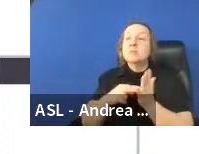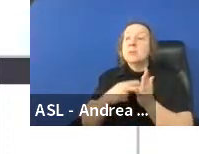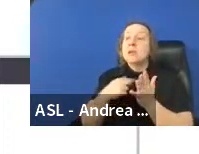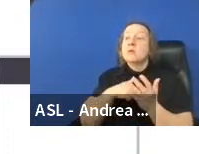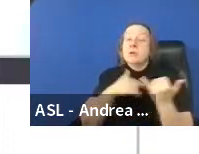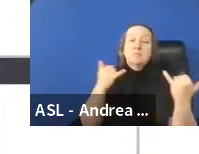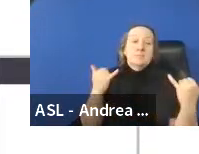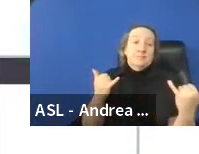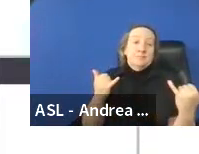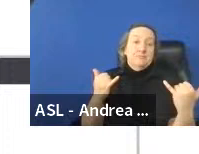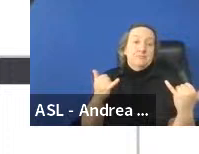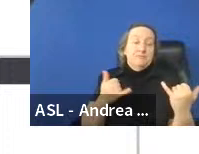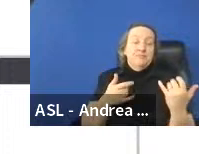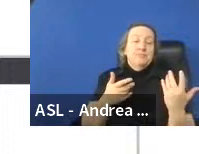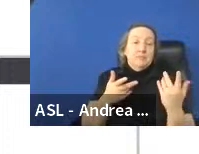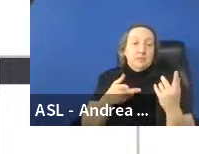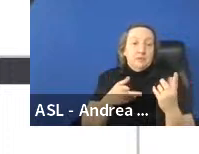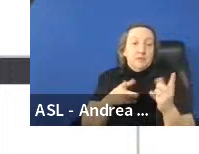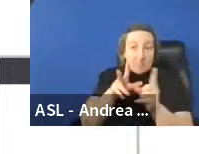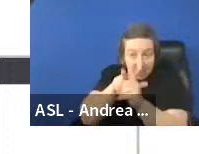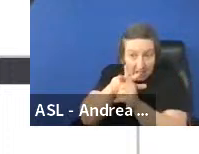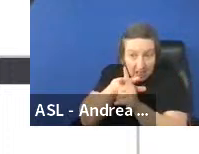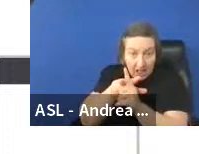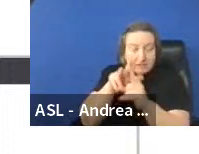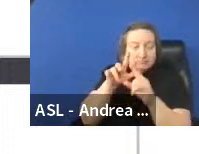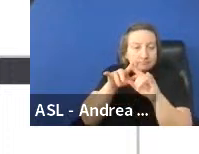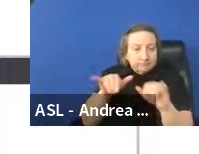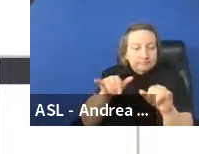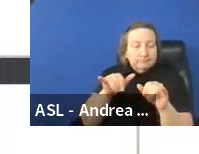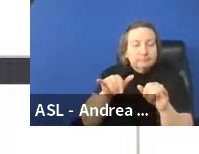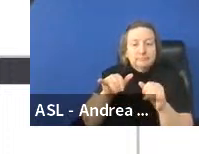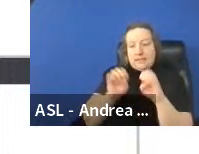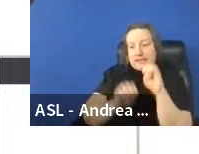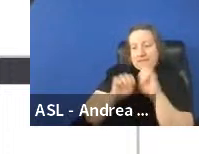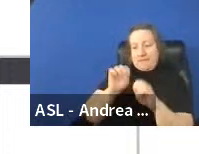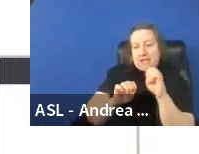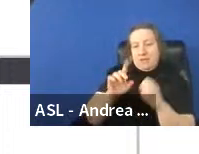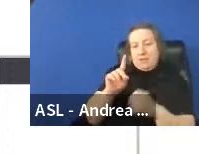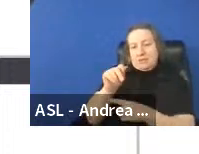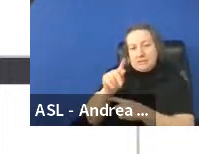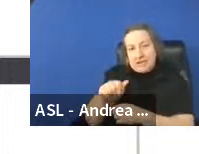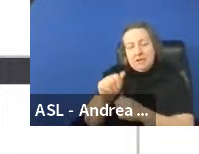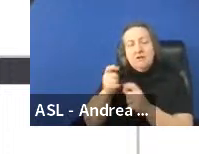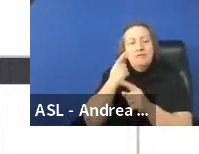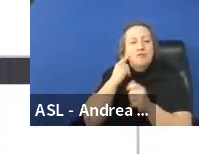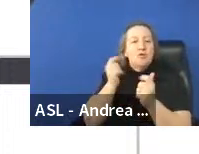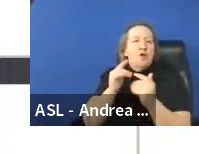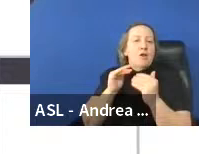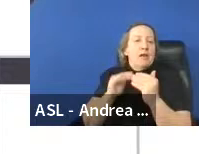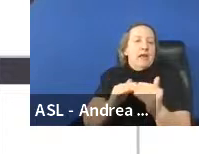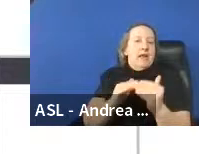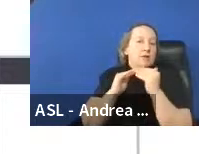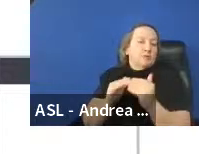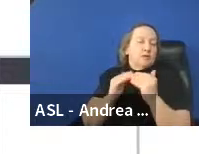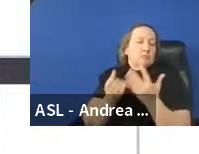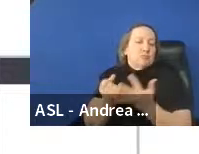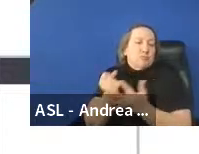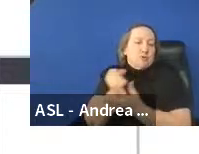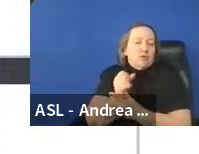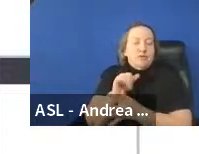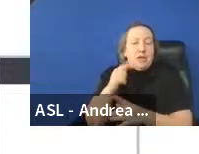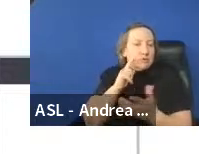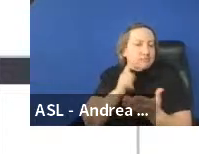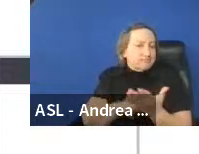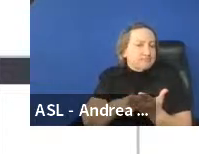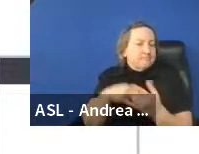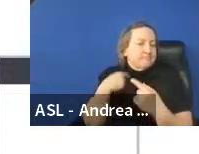applying, while evaluating from a data-driven perspective, all of the equity priorities that have been identified over the past